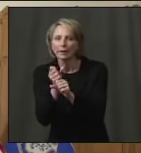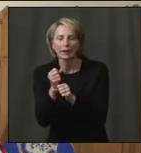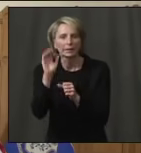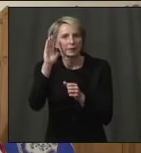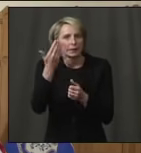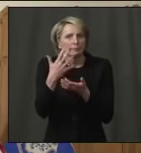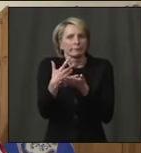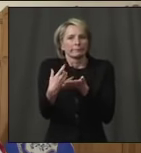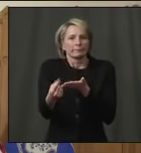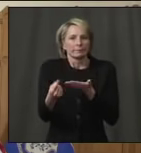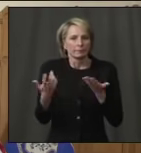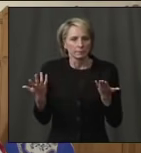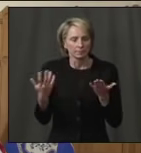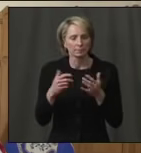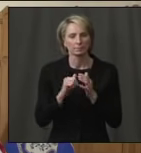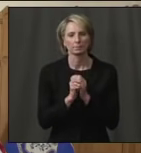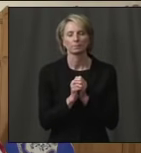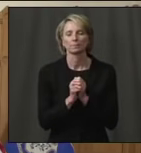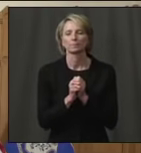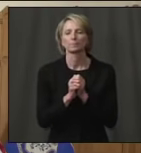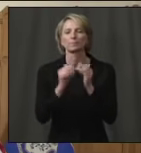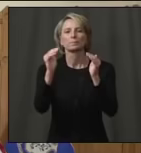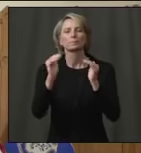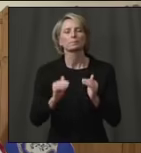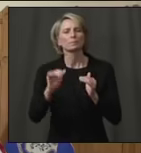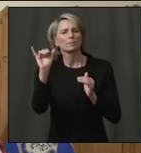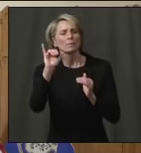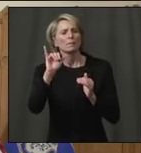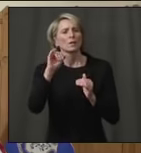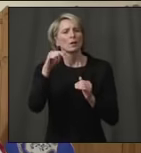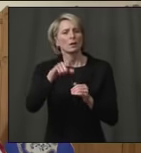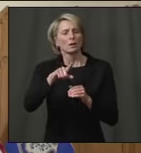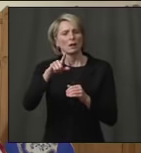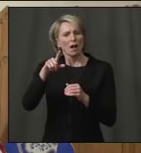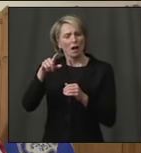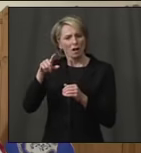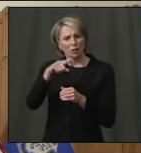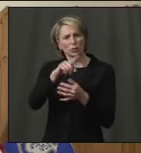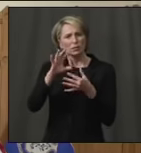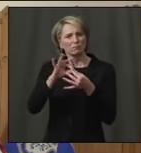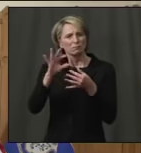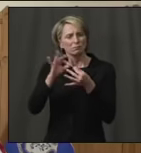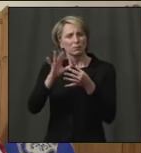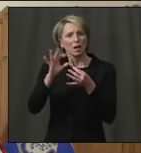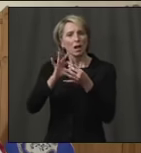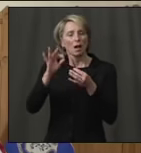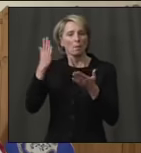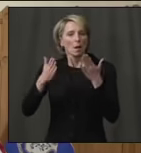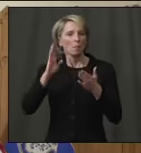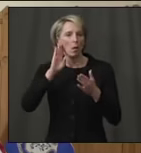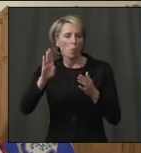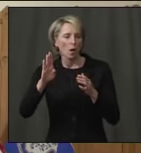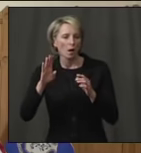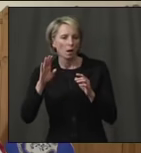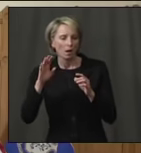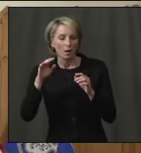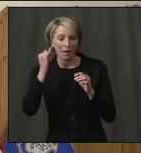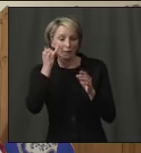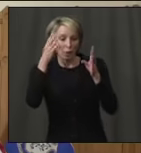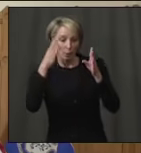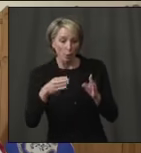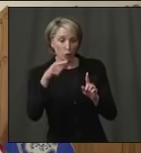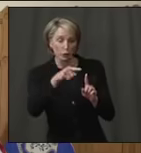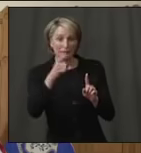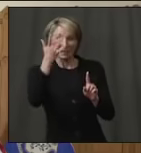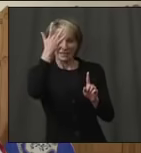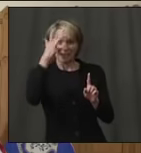tracers who are not with the local health departments are being paid. Is Connecticut's effort an all volunteer